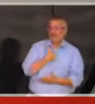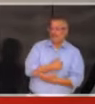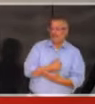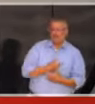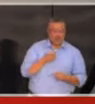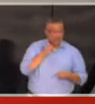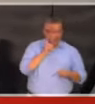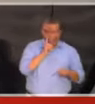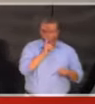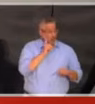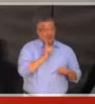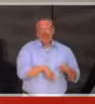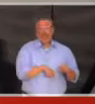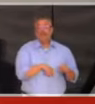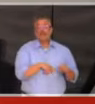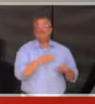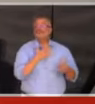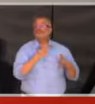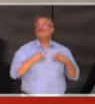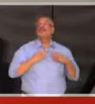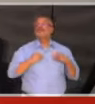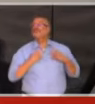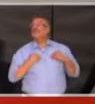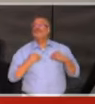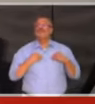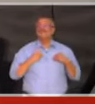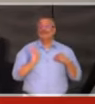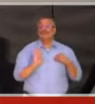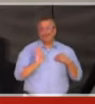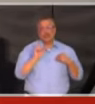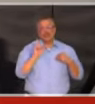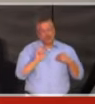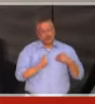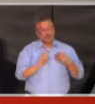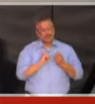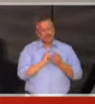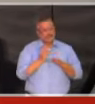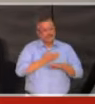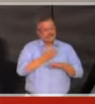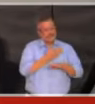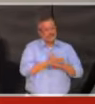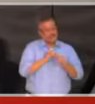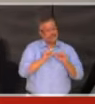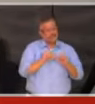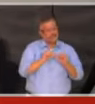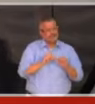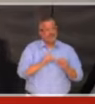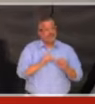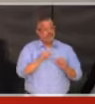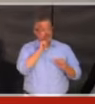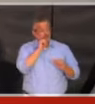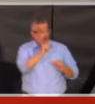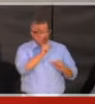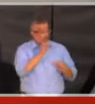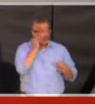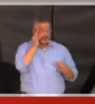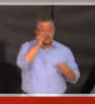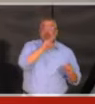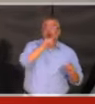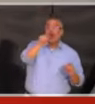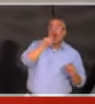You can't rest on your laurels. It's a good lesson in life. If you don't invest in the future, you're not going to do very well